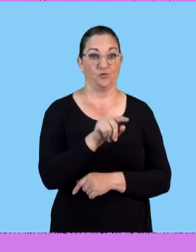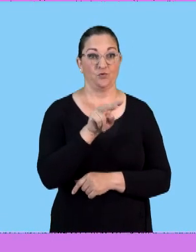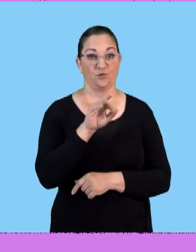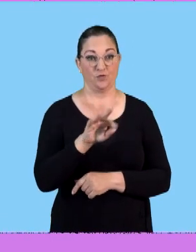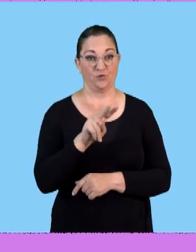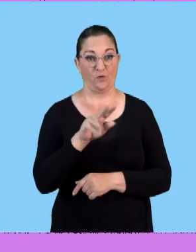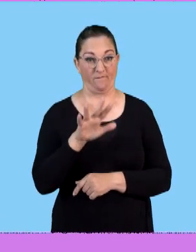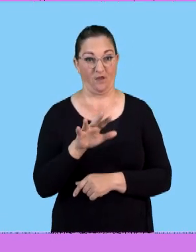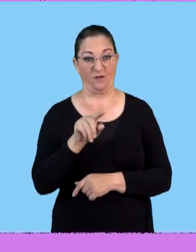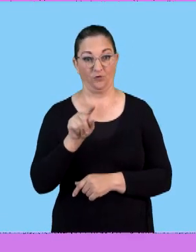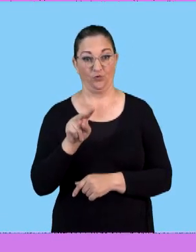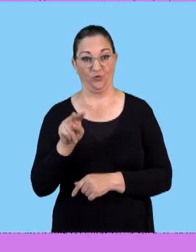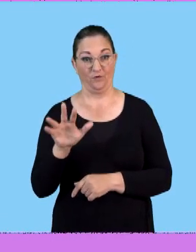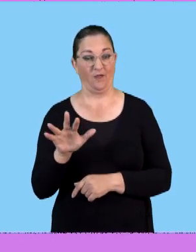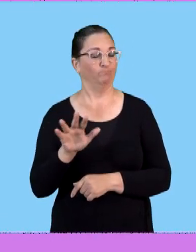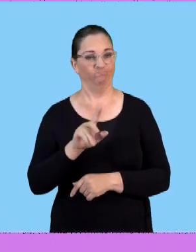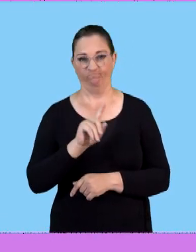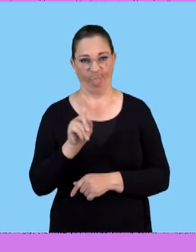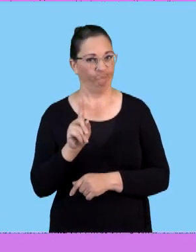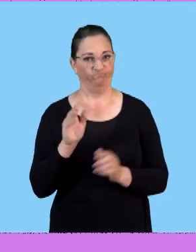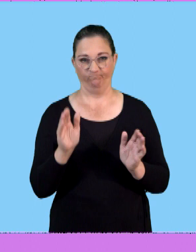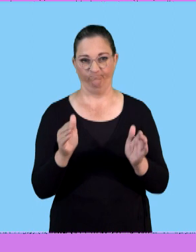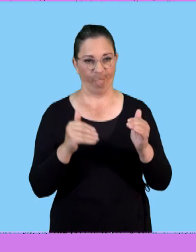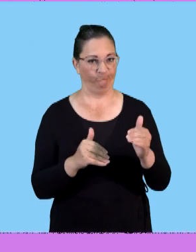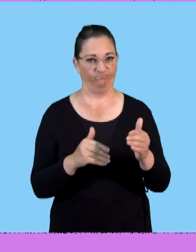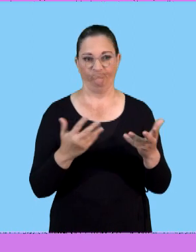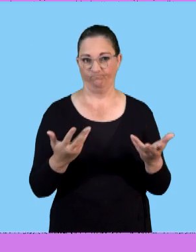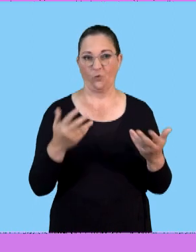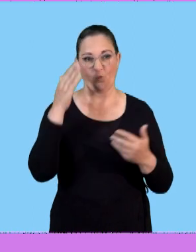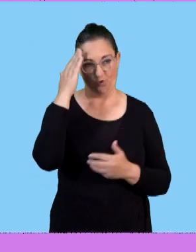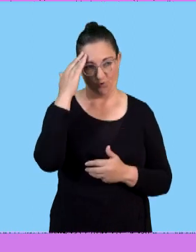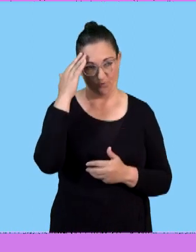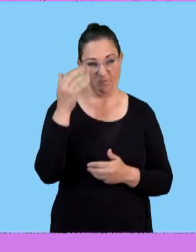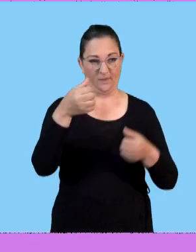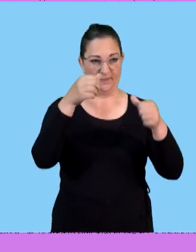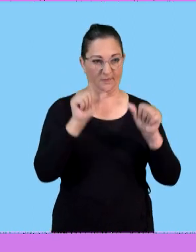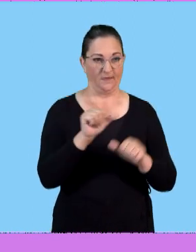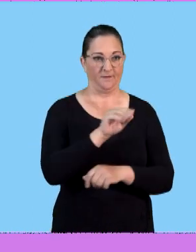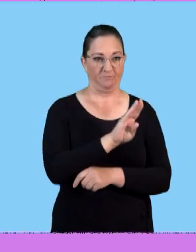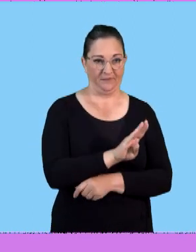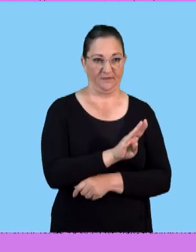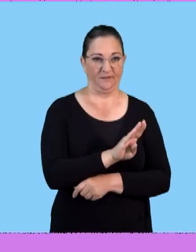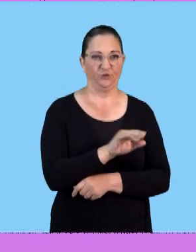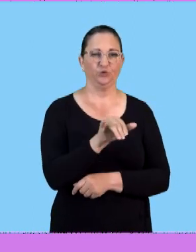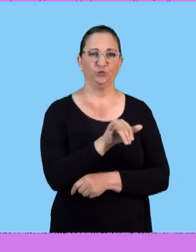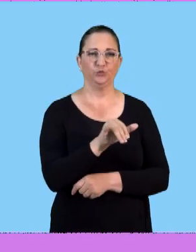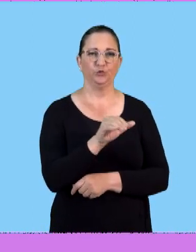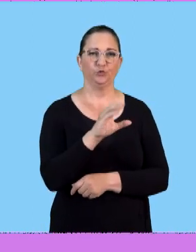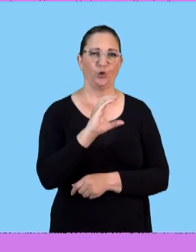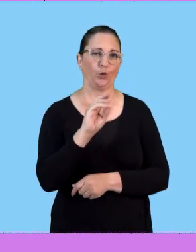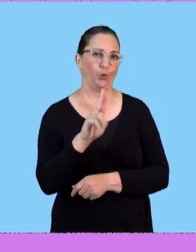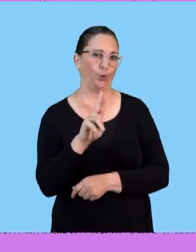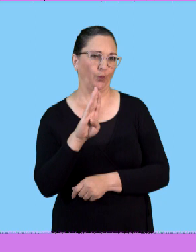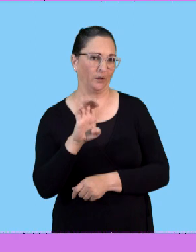325 by 225. We agree it's definitely not that one. That's not a cube, we agree. I'm moving now to box number